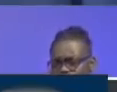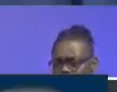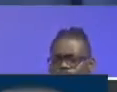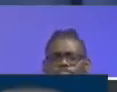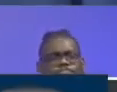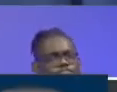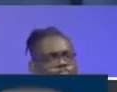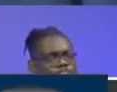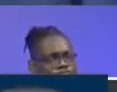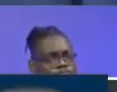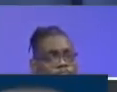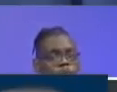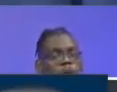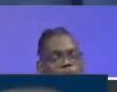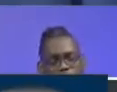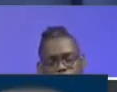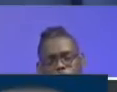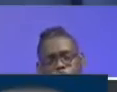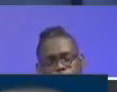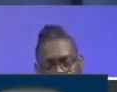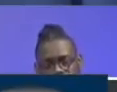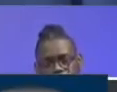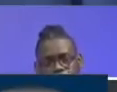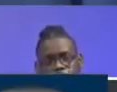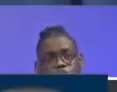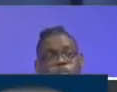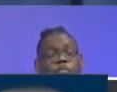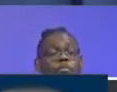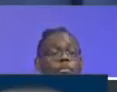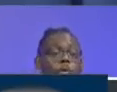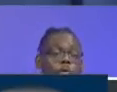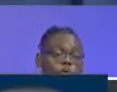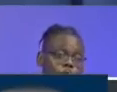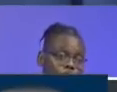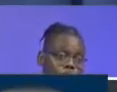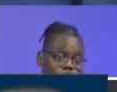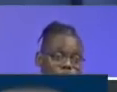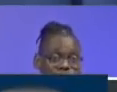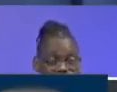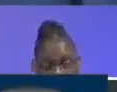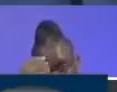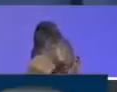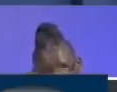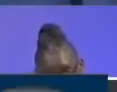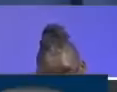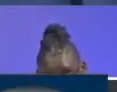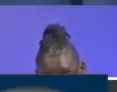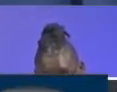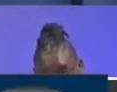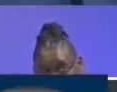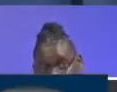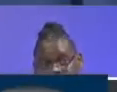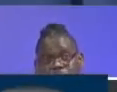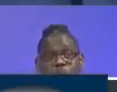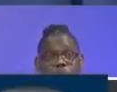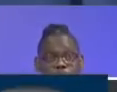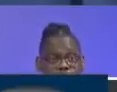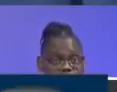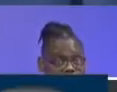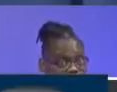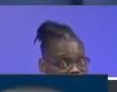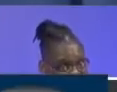the reason now is that, ladies and gentlemen, globally the Omicron variant is now in over 90